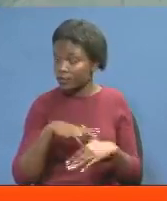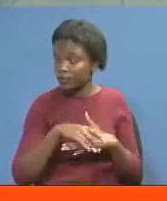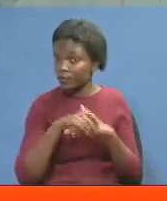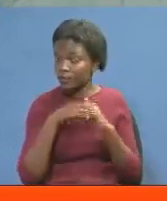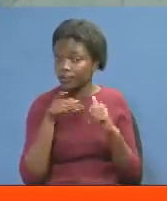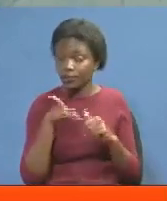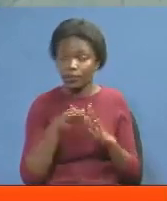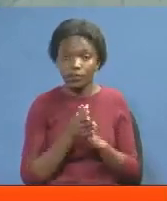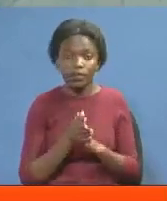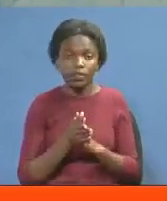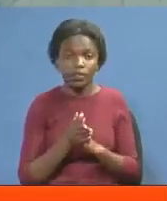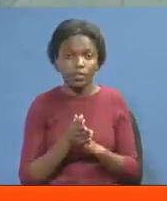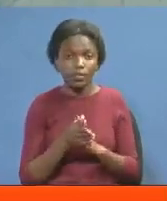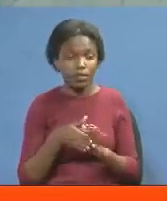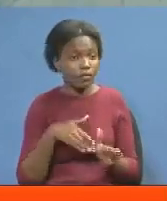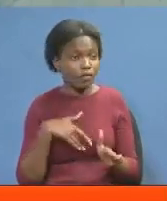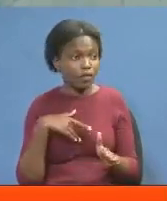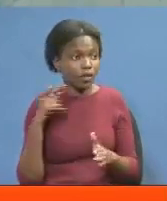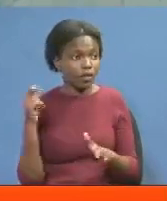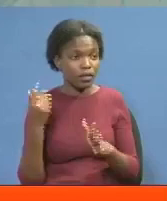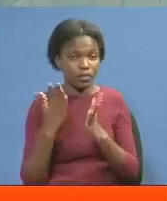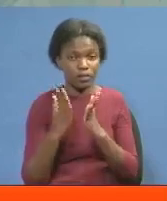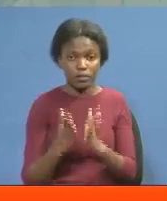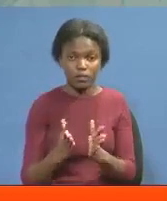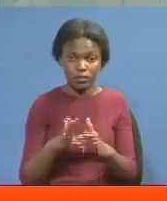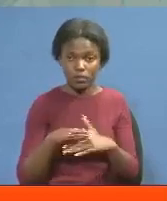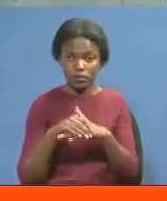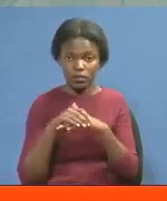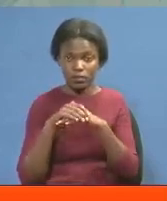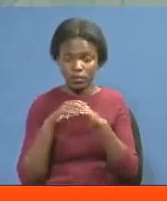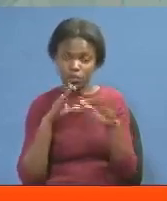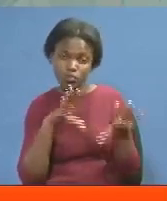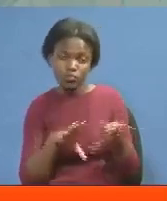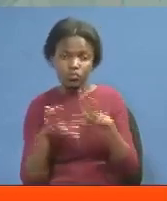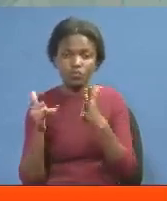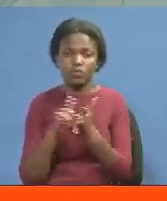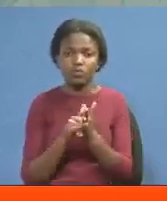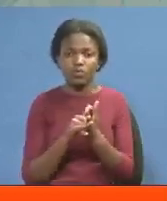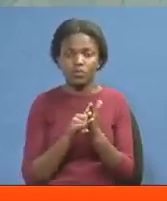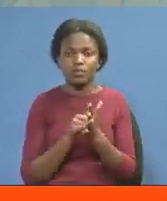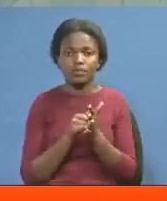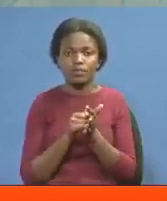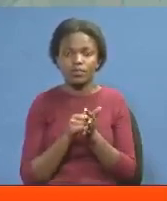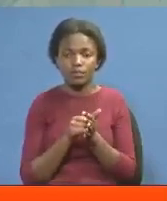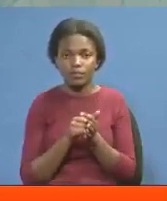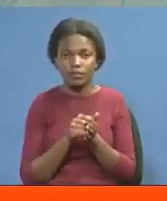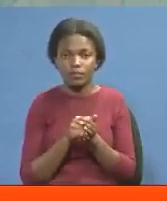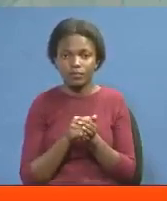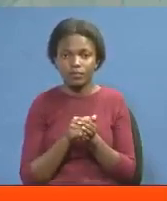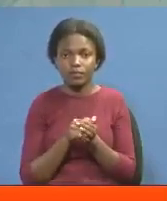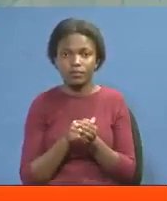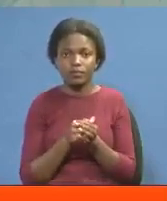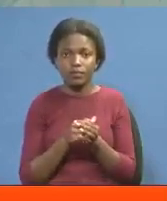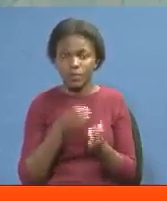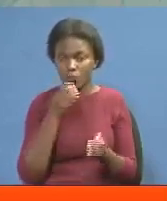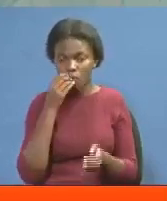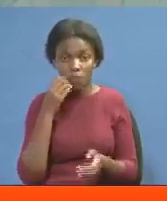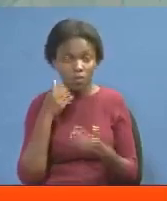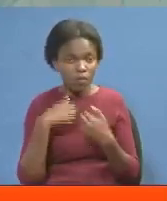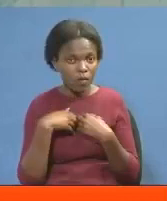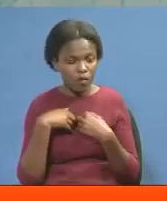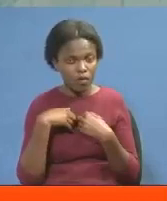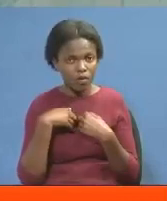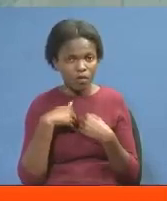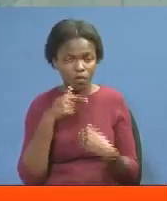That's what they feel Kenya can do for them and Kenya has done for them. They are grateful that they have a space, a place to call country and home because of what we've